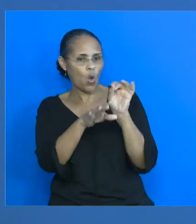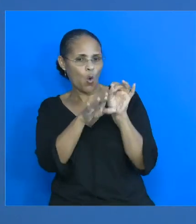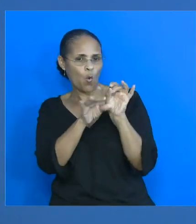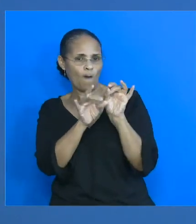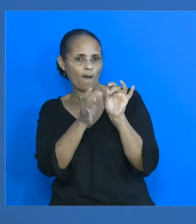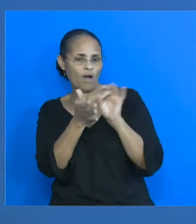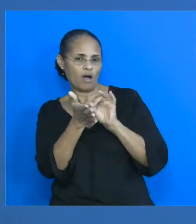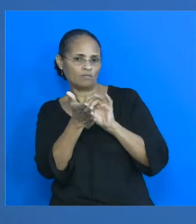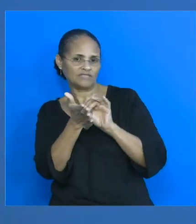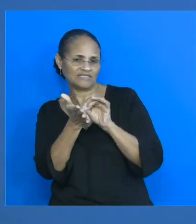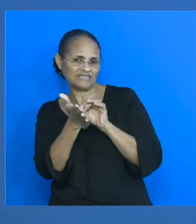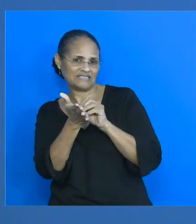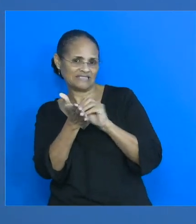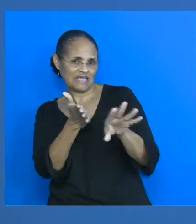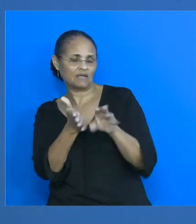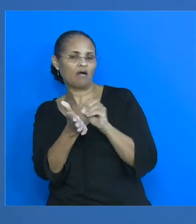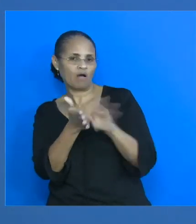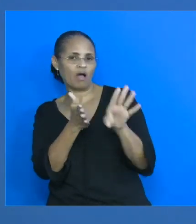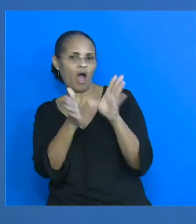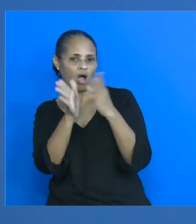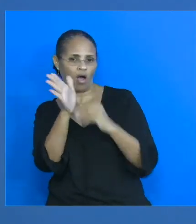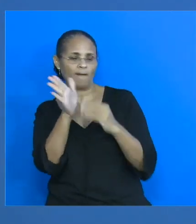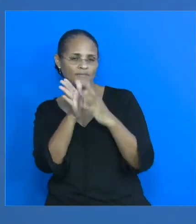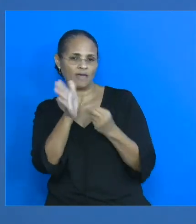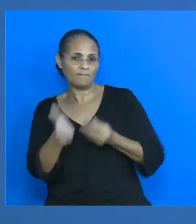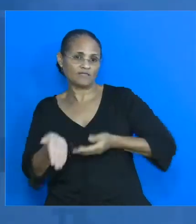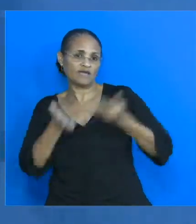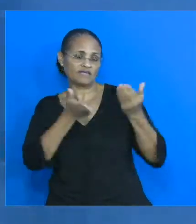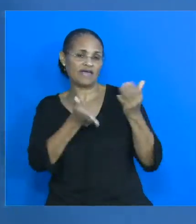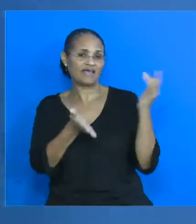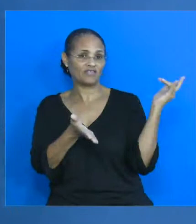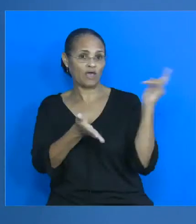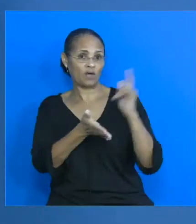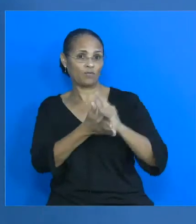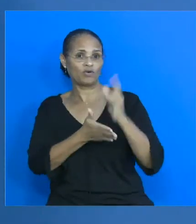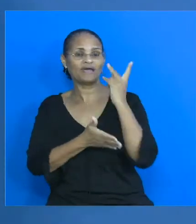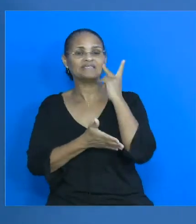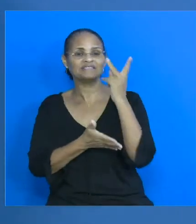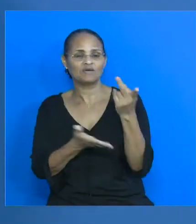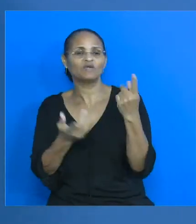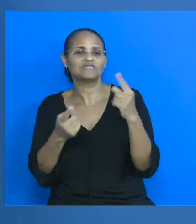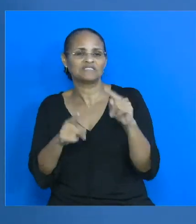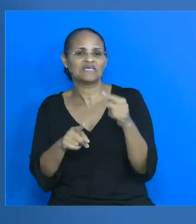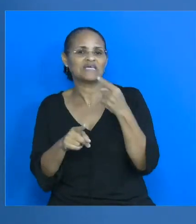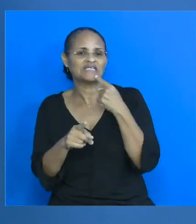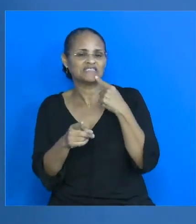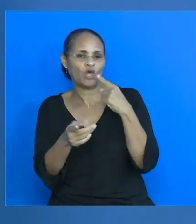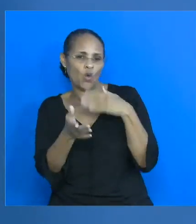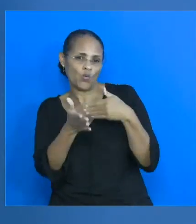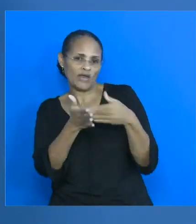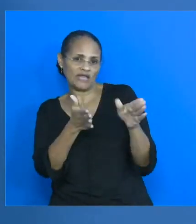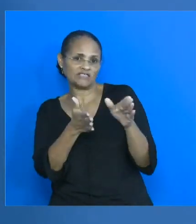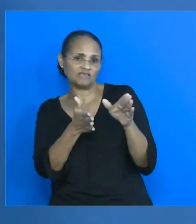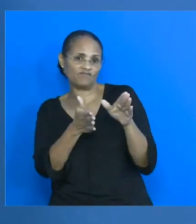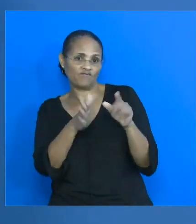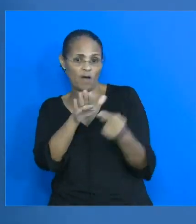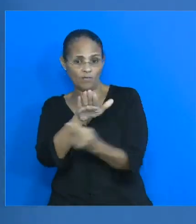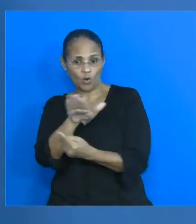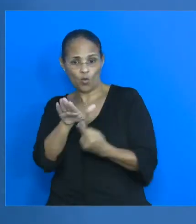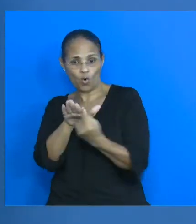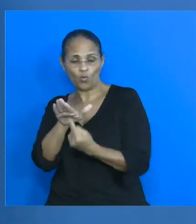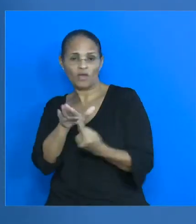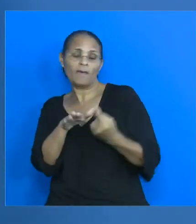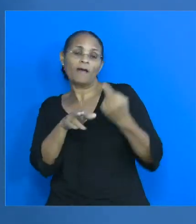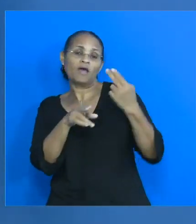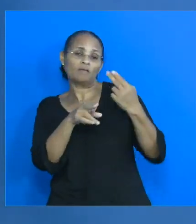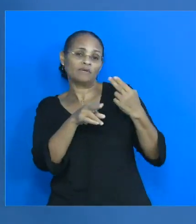the information that's presented at the airport. And I see what you're saying with respect to release from quarantine, but remember what I've been saying, it's called a